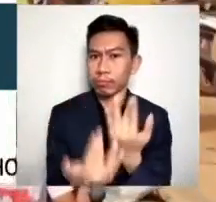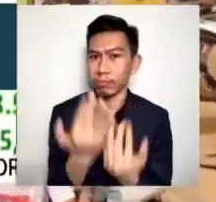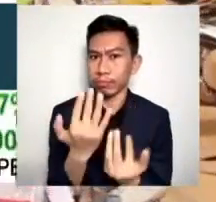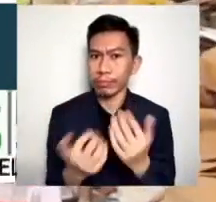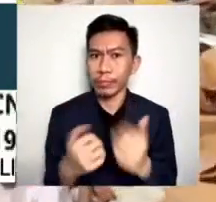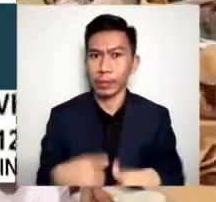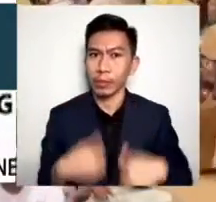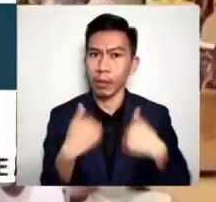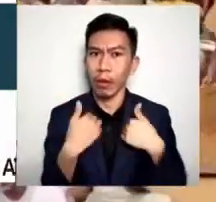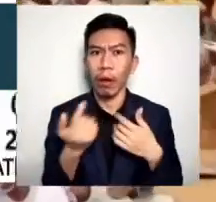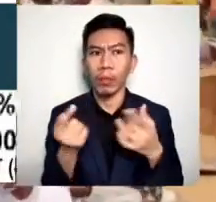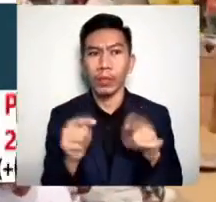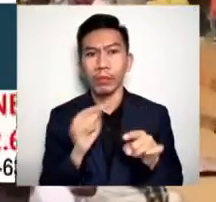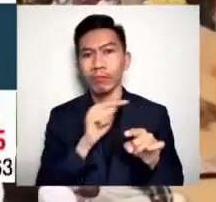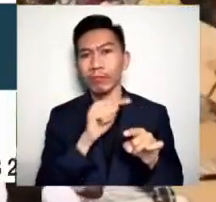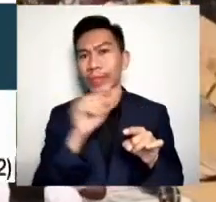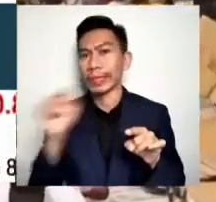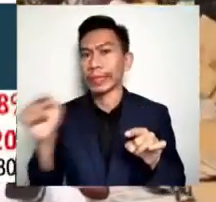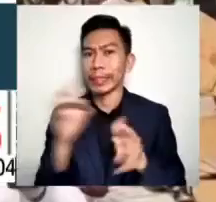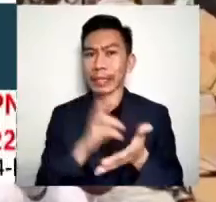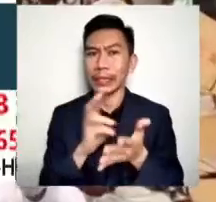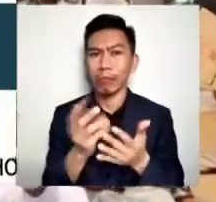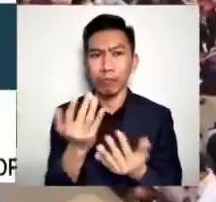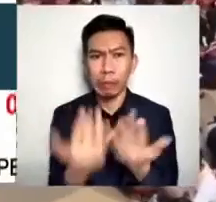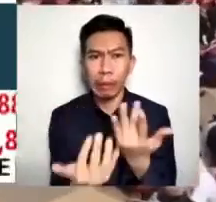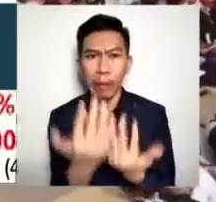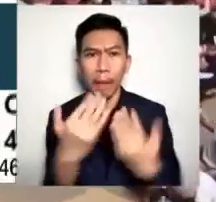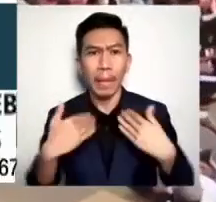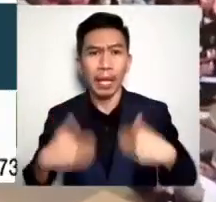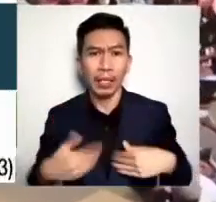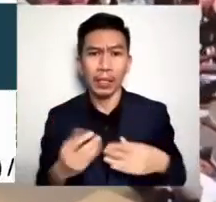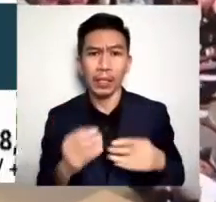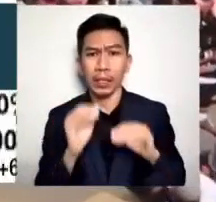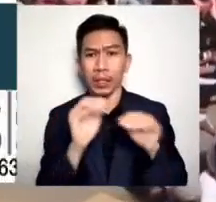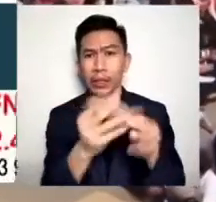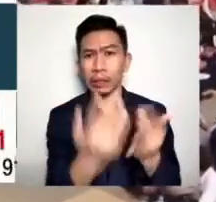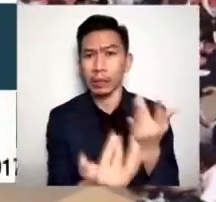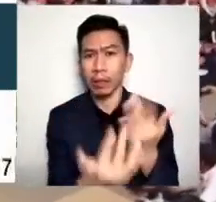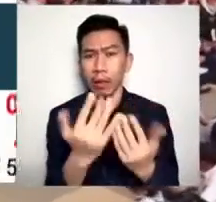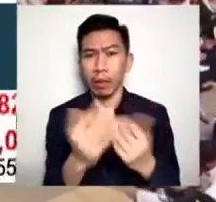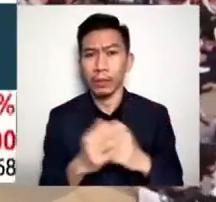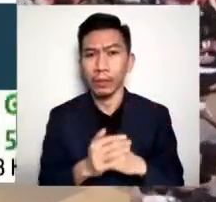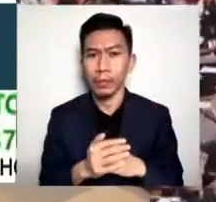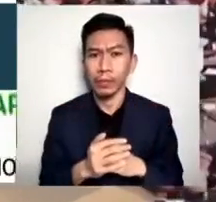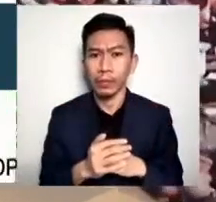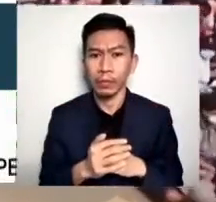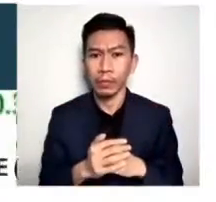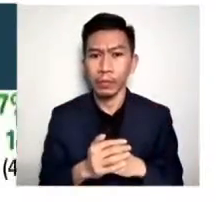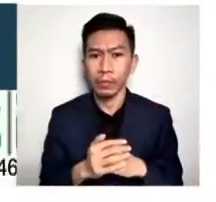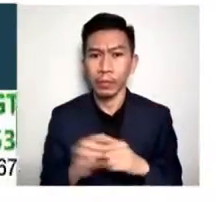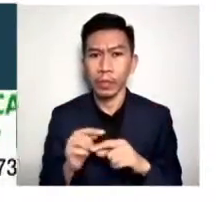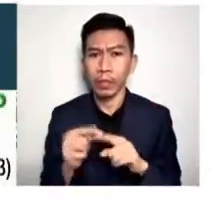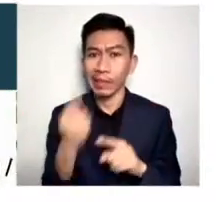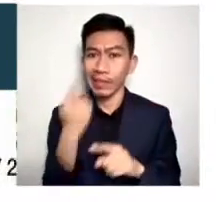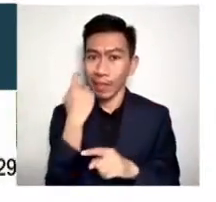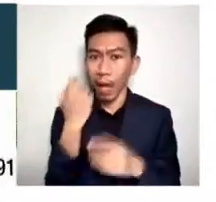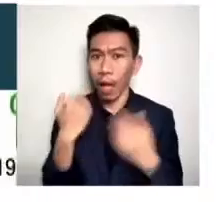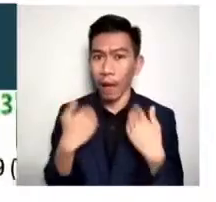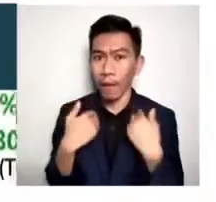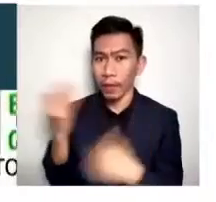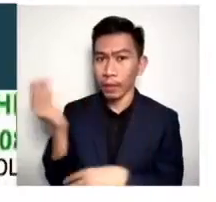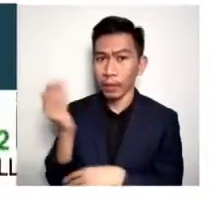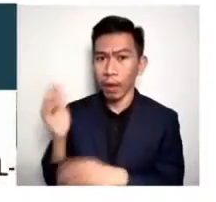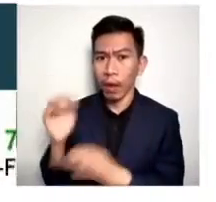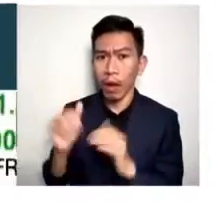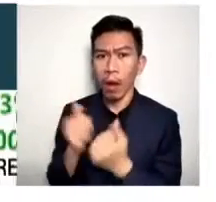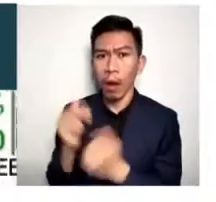what's been happening across the cities, is there. Before we got you on air, we were reporting on how the